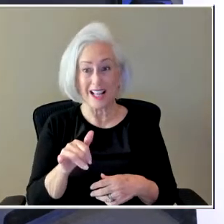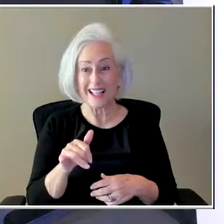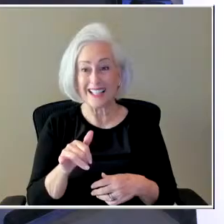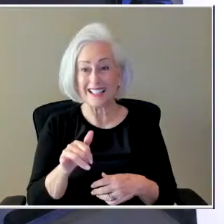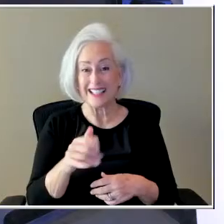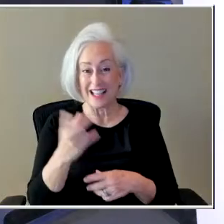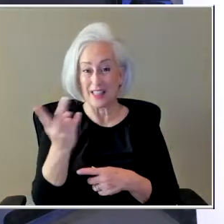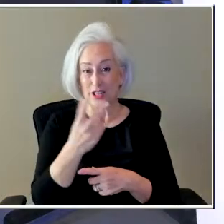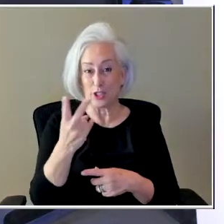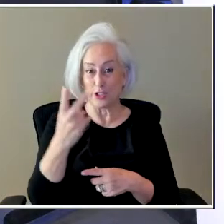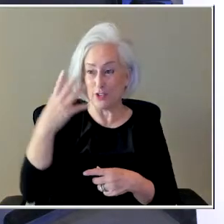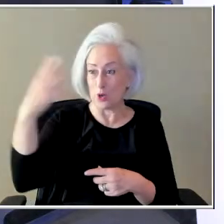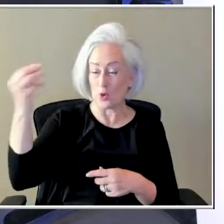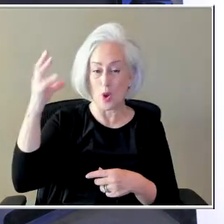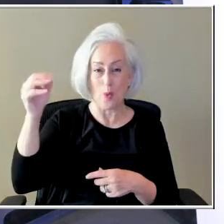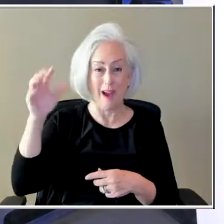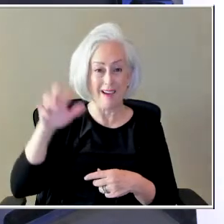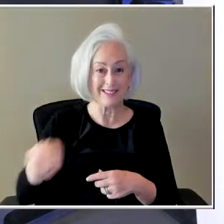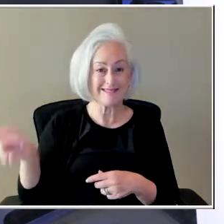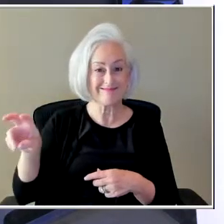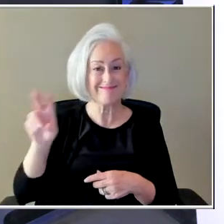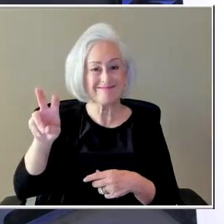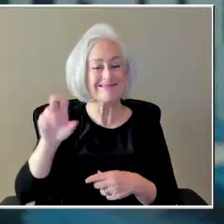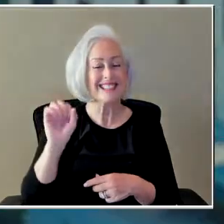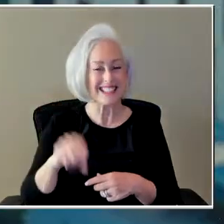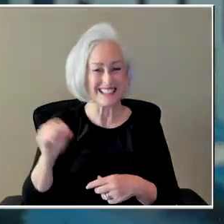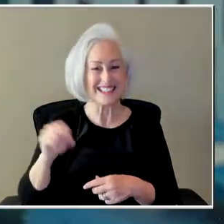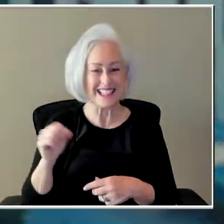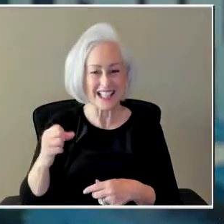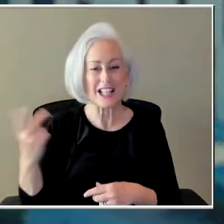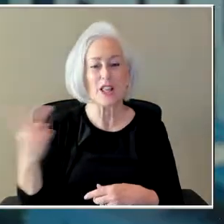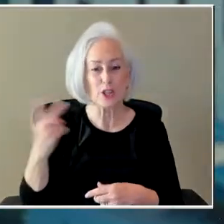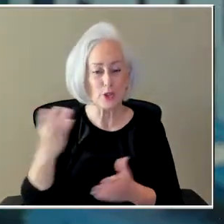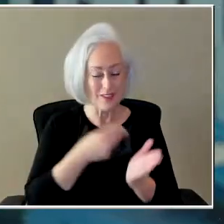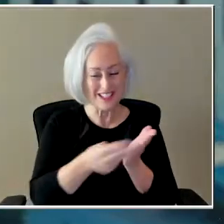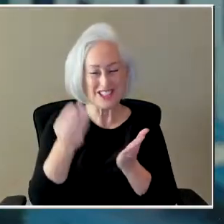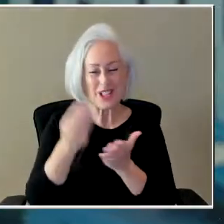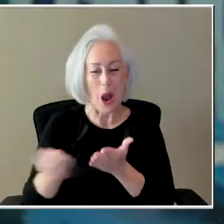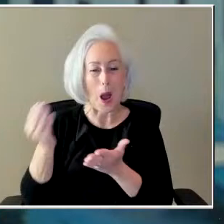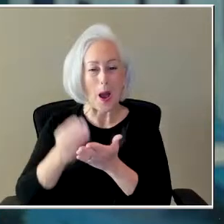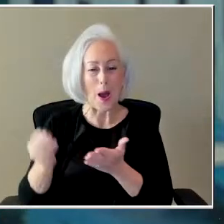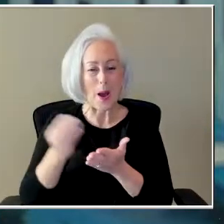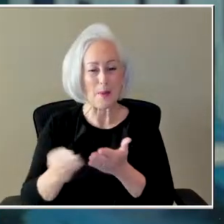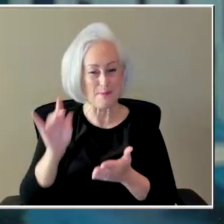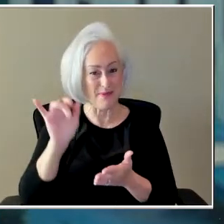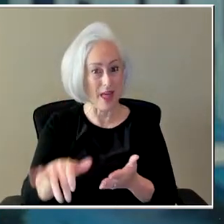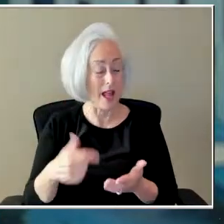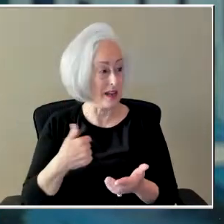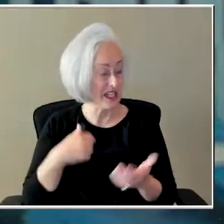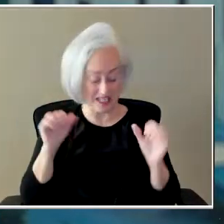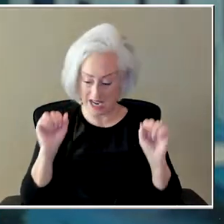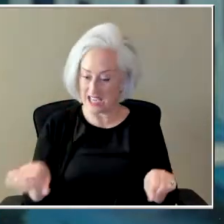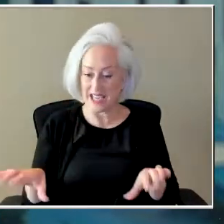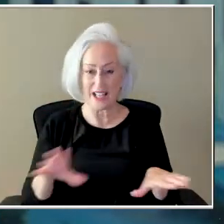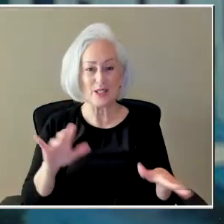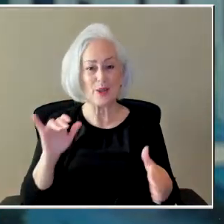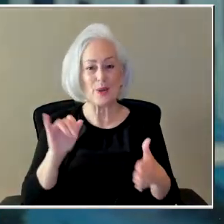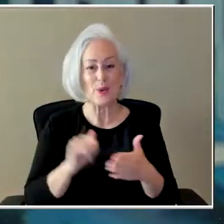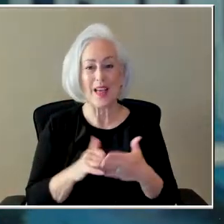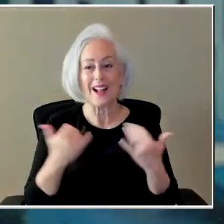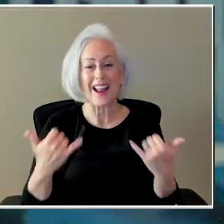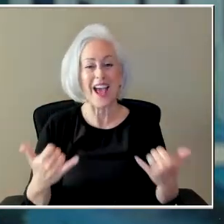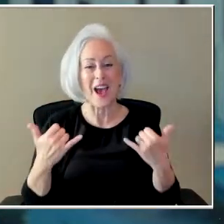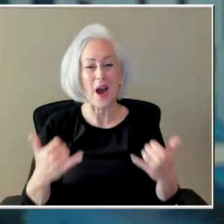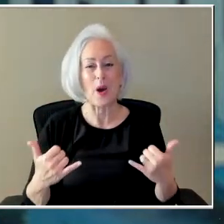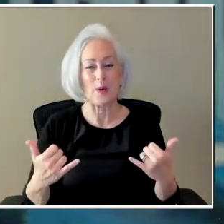like to get out and about, I Yeah, hear? we do. We go shopping and things like that, and I can do that anymore. I'm not quite